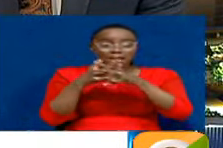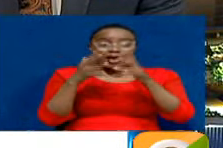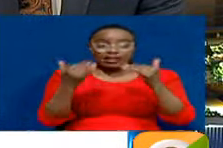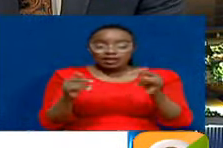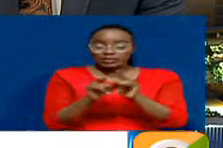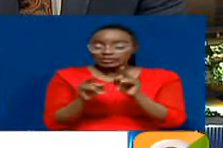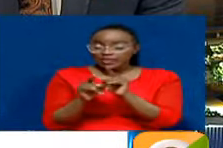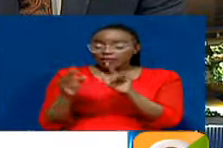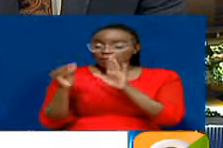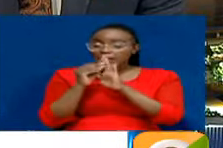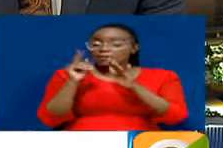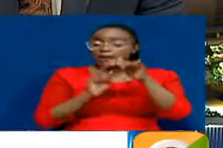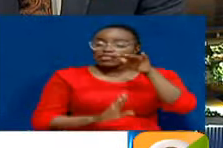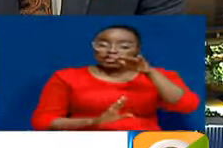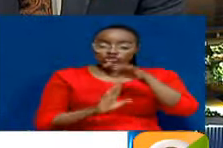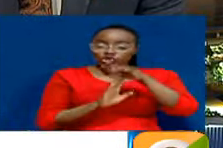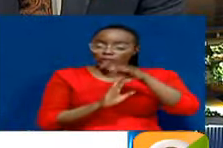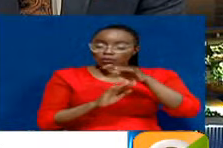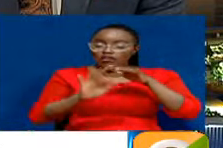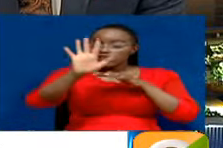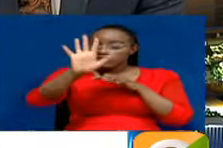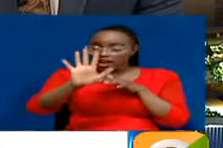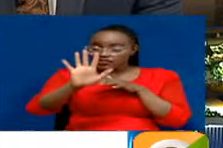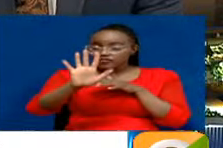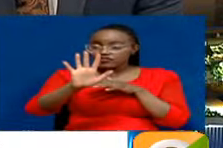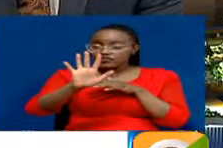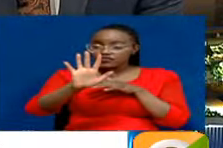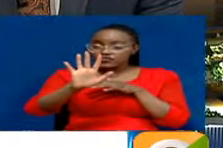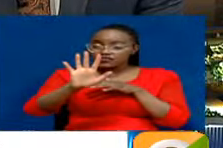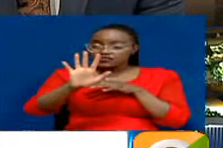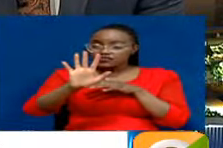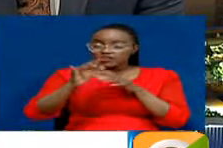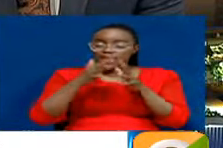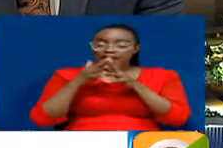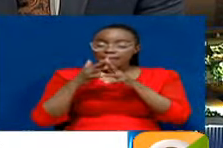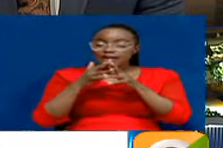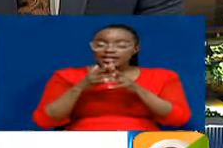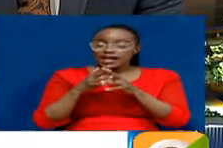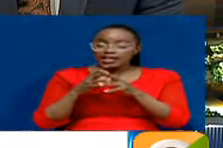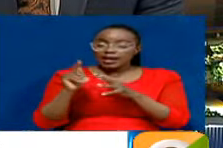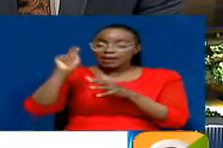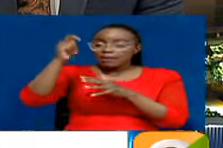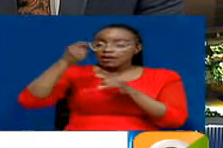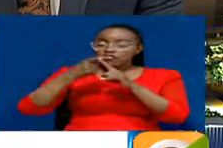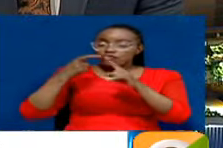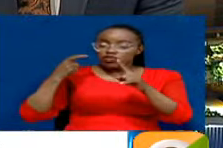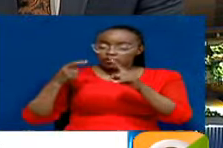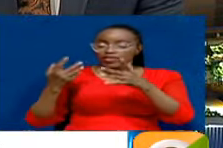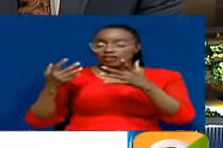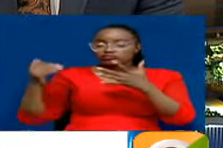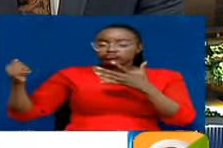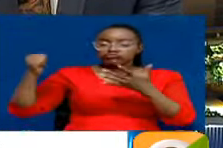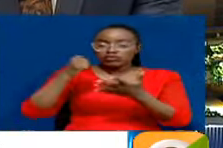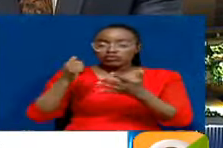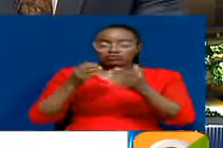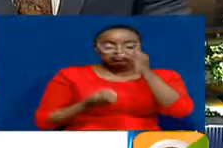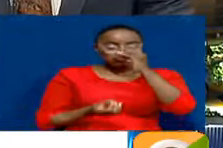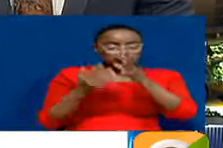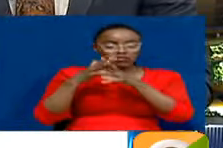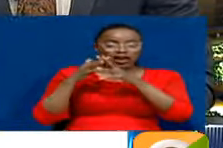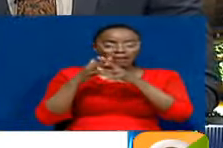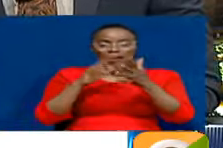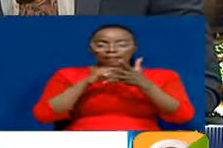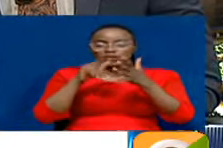now he's being rated among the top five American presidents since inceptions of the United States of